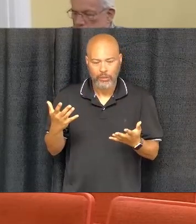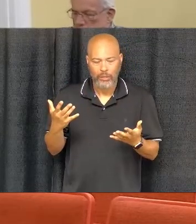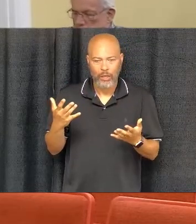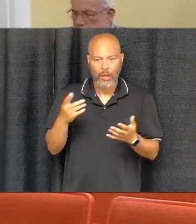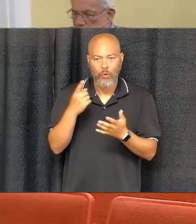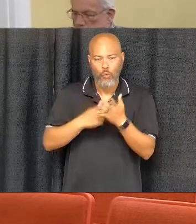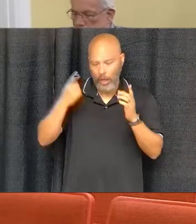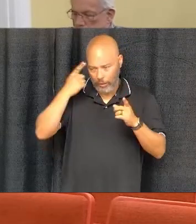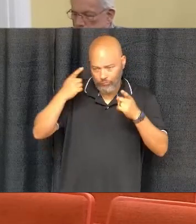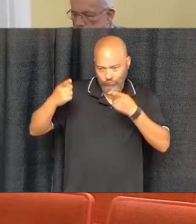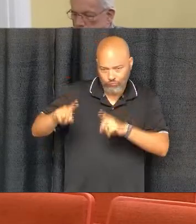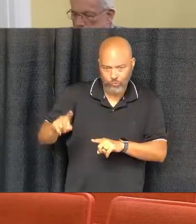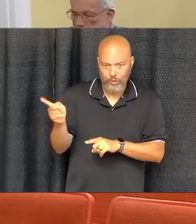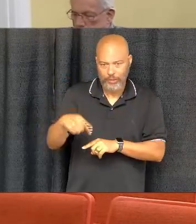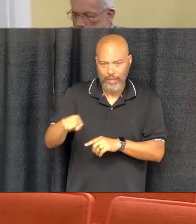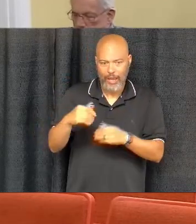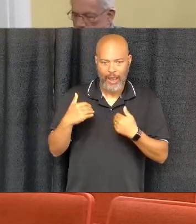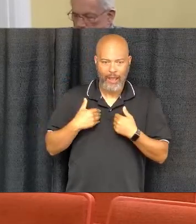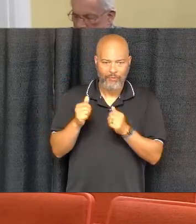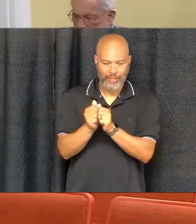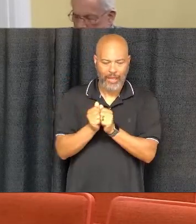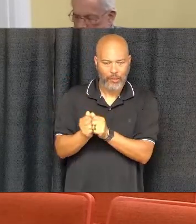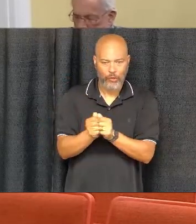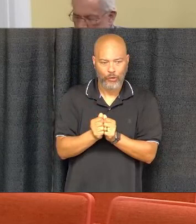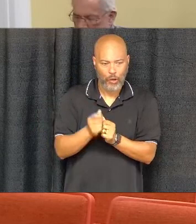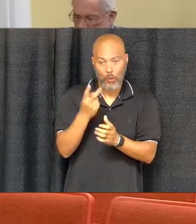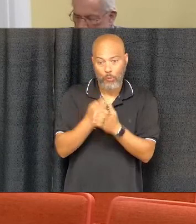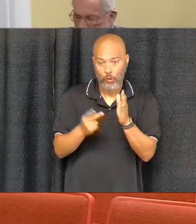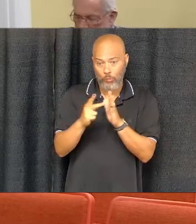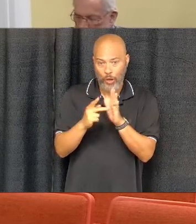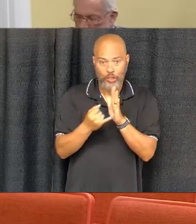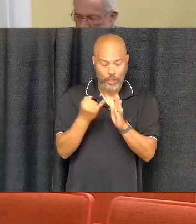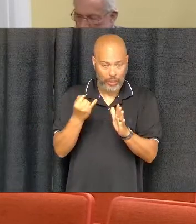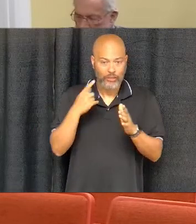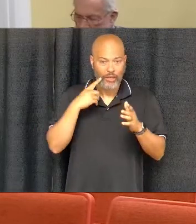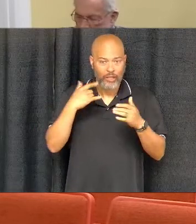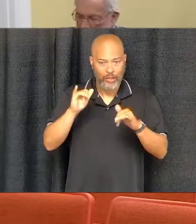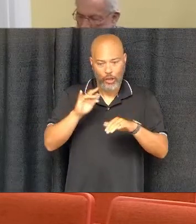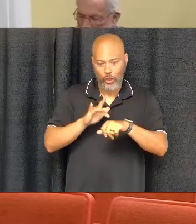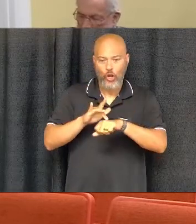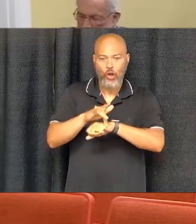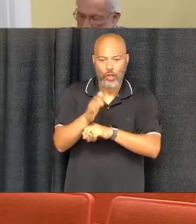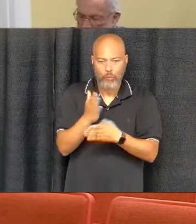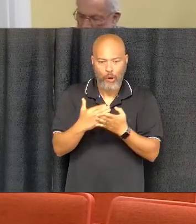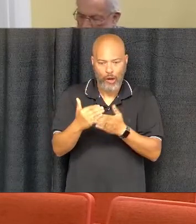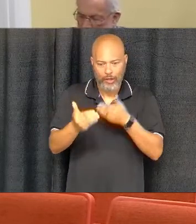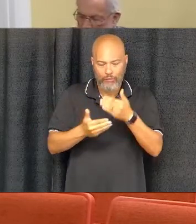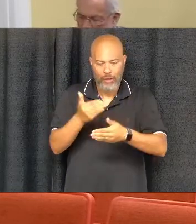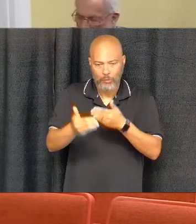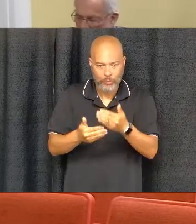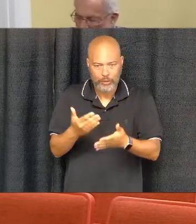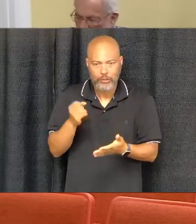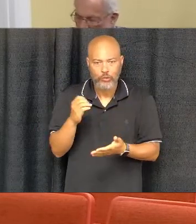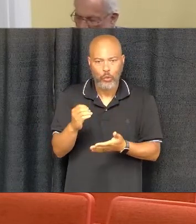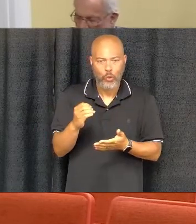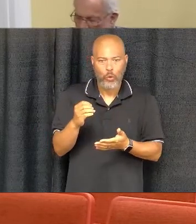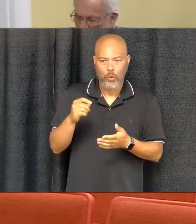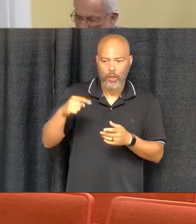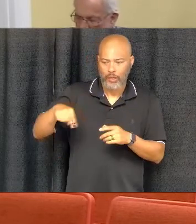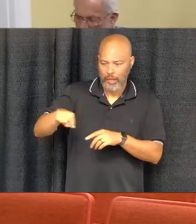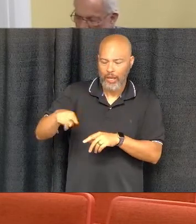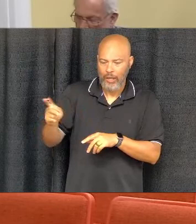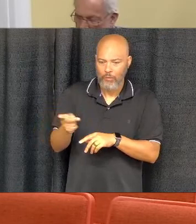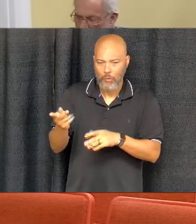what agreements they've come to together. So both projects are still in their very early phases, and they're continuing to work